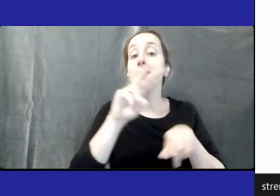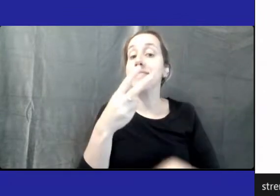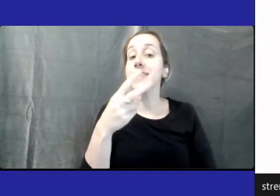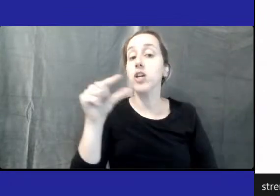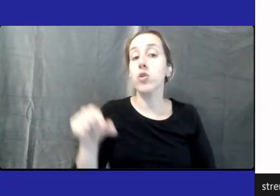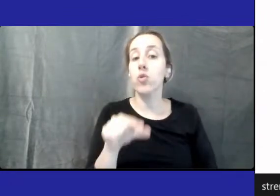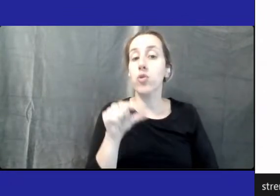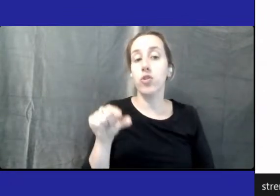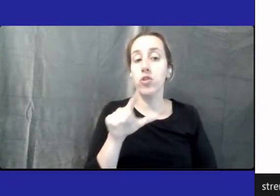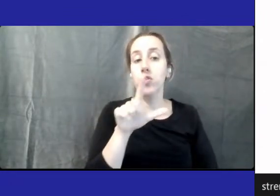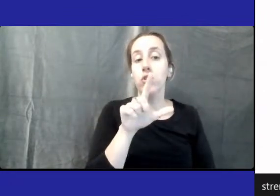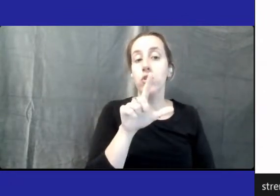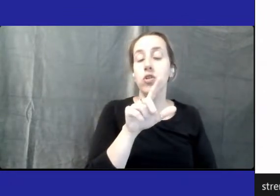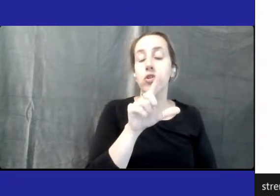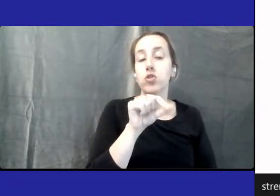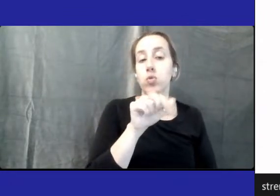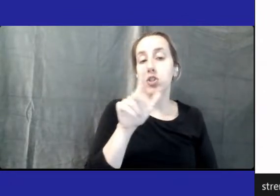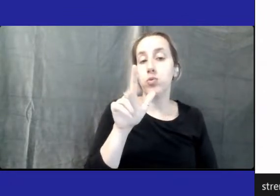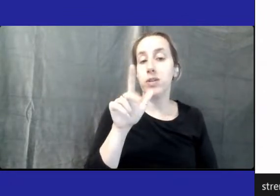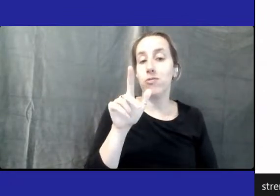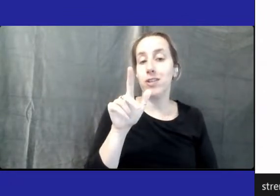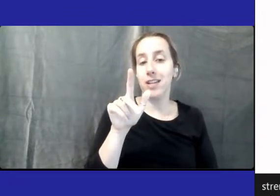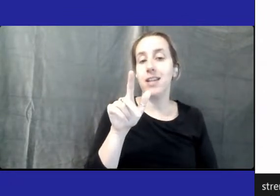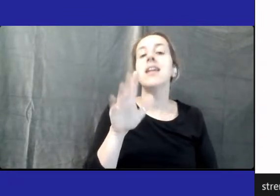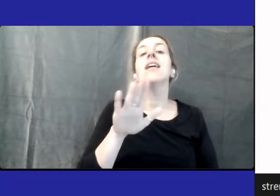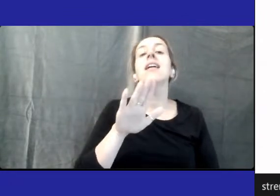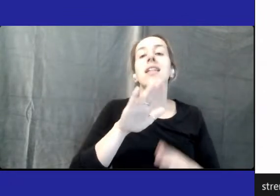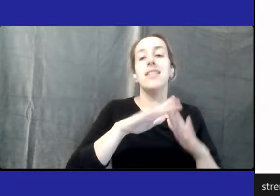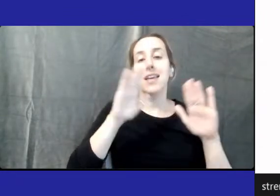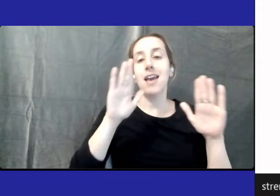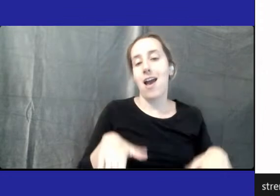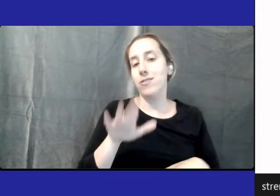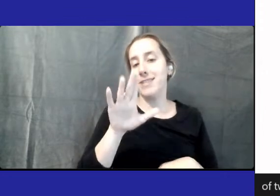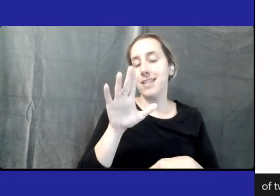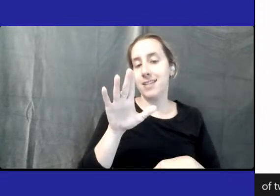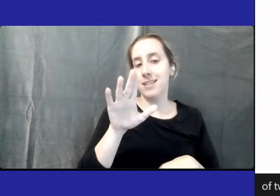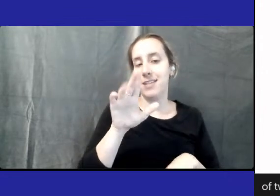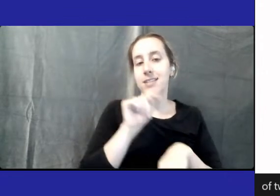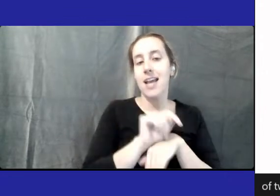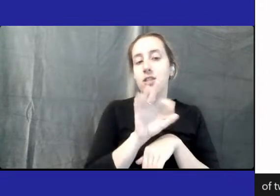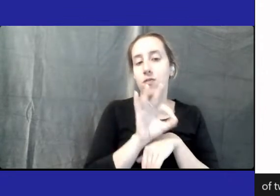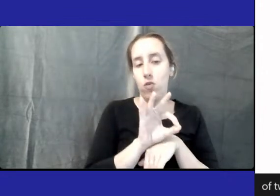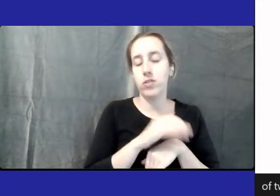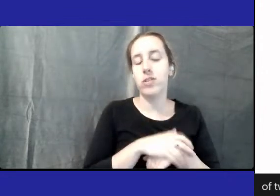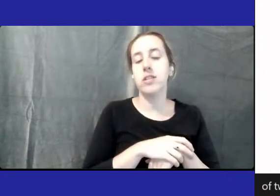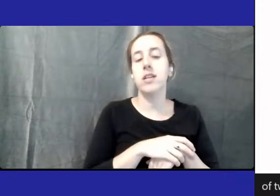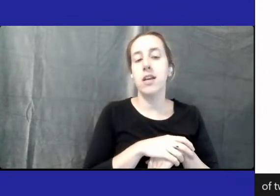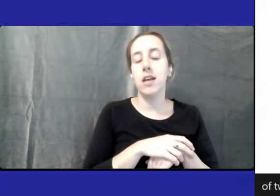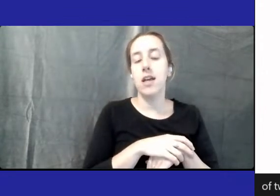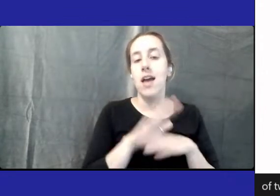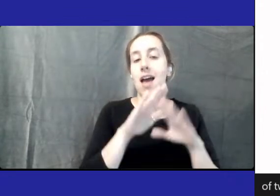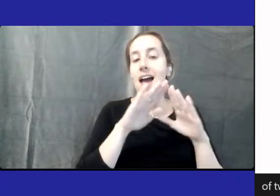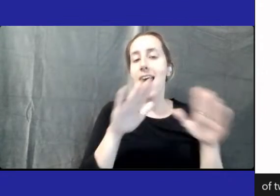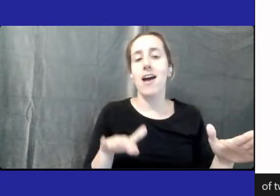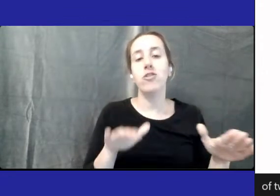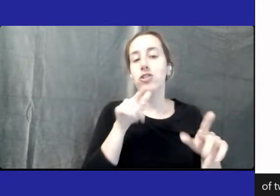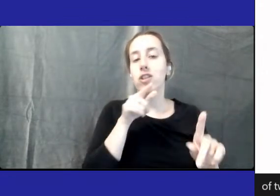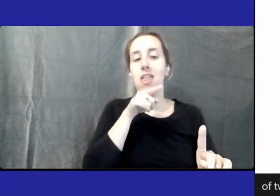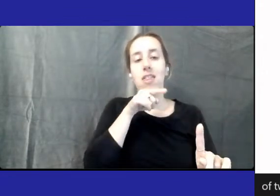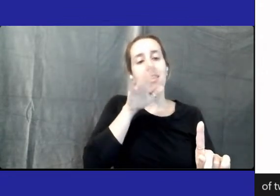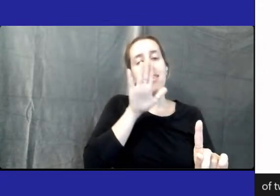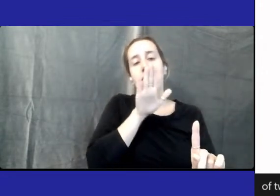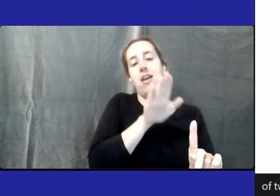Task Force housed its 500th member, and that's again, a